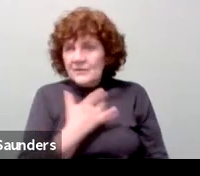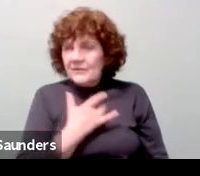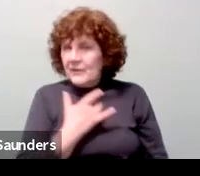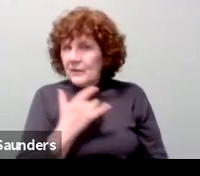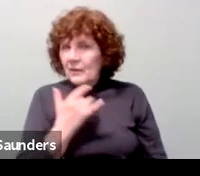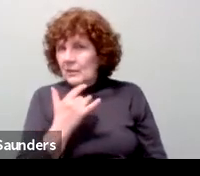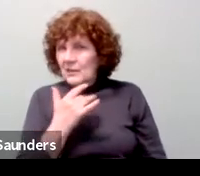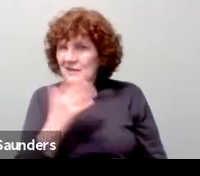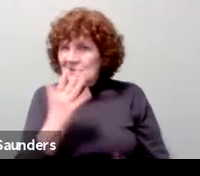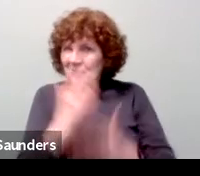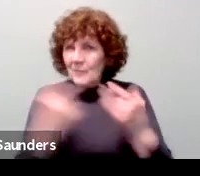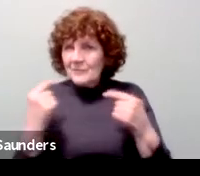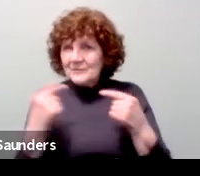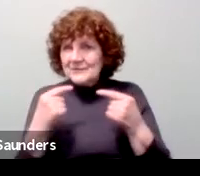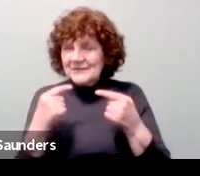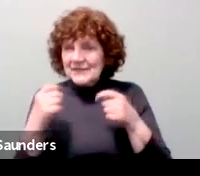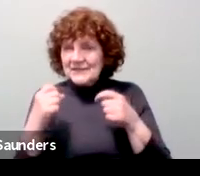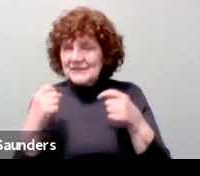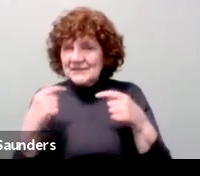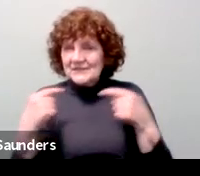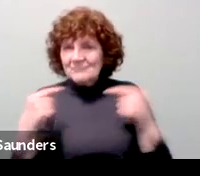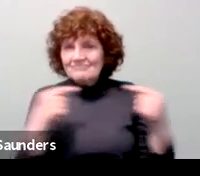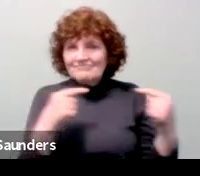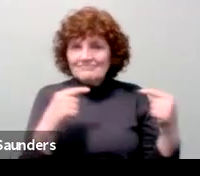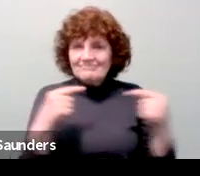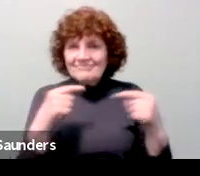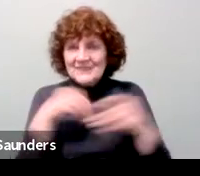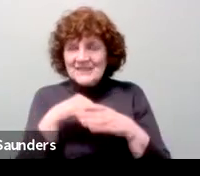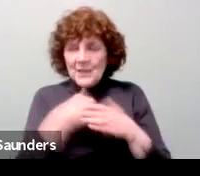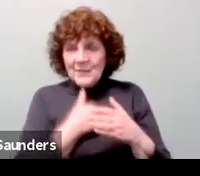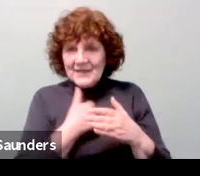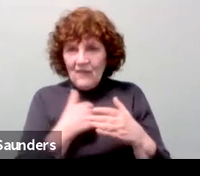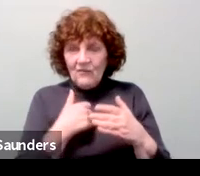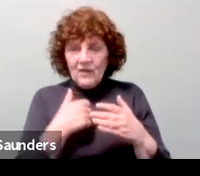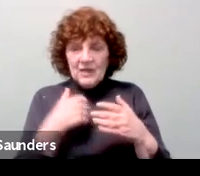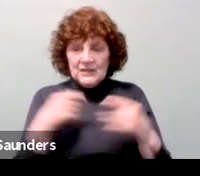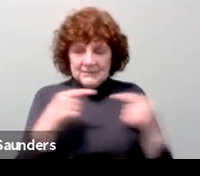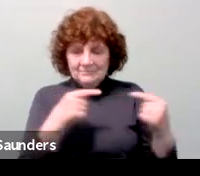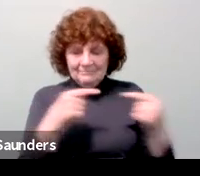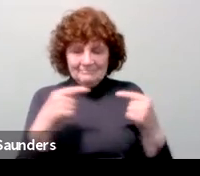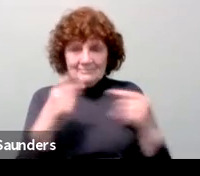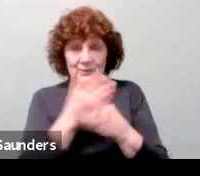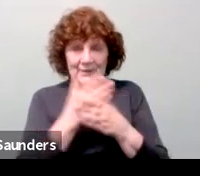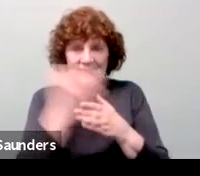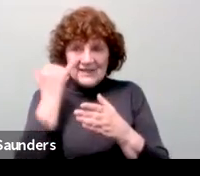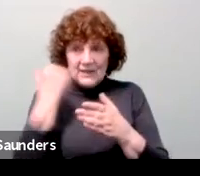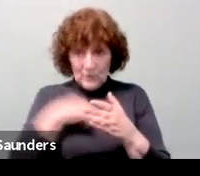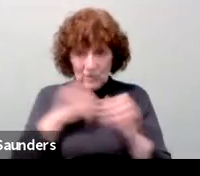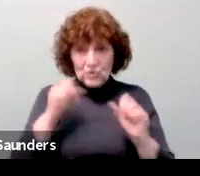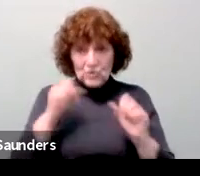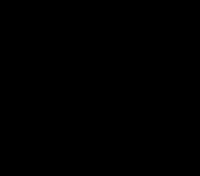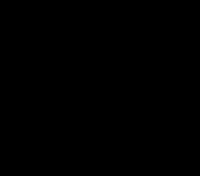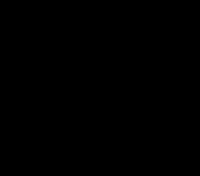in myself when I was young. The tension between this notion that we should accommodate those of us who